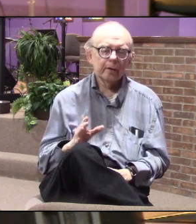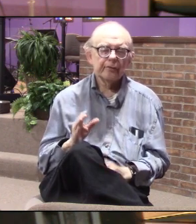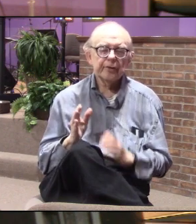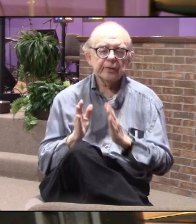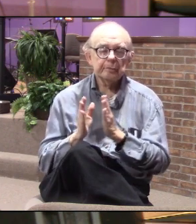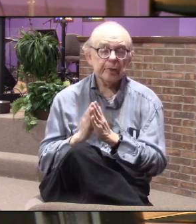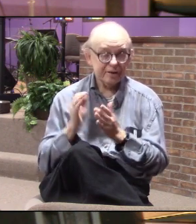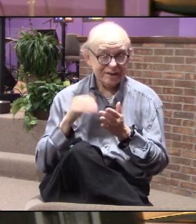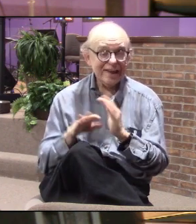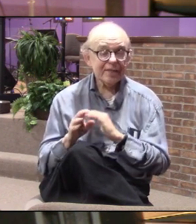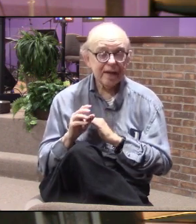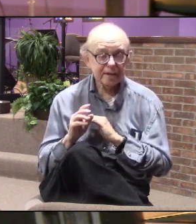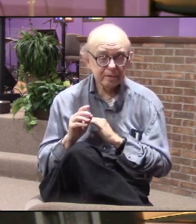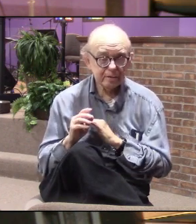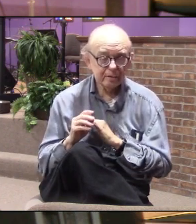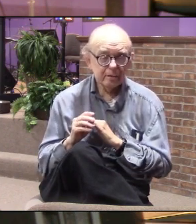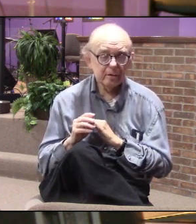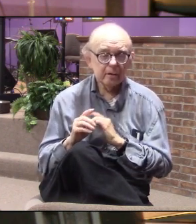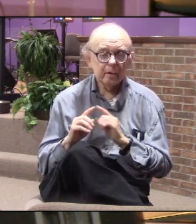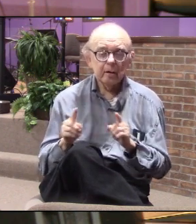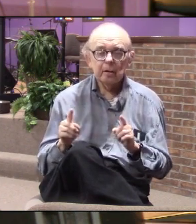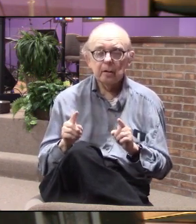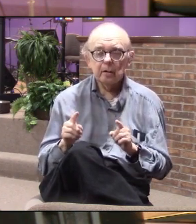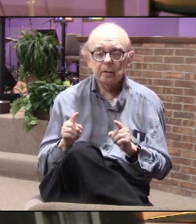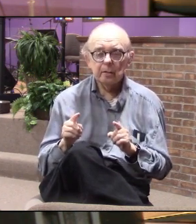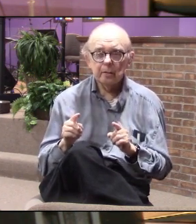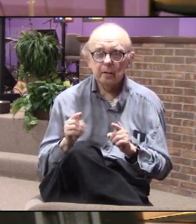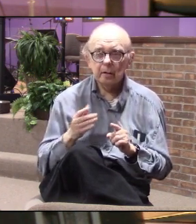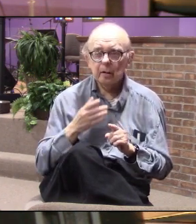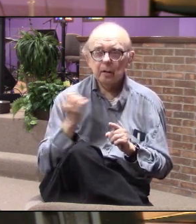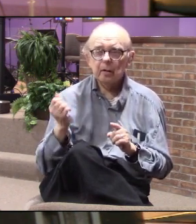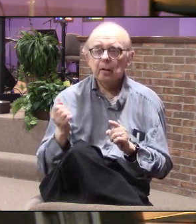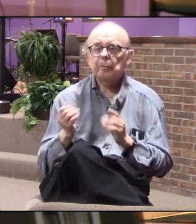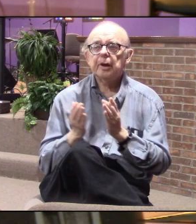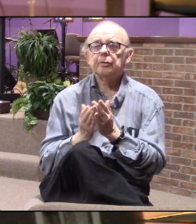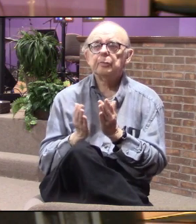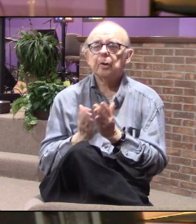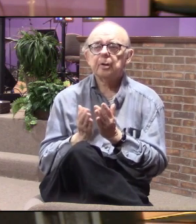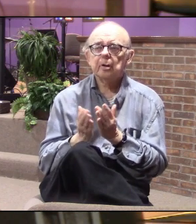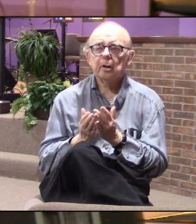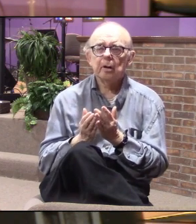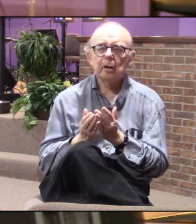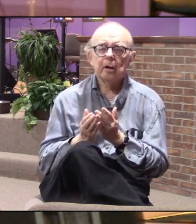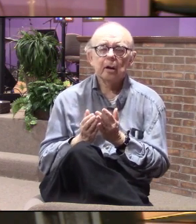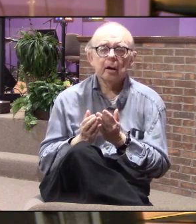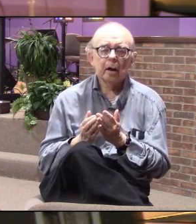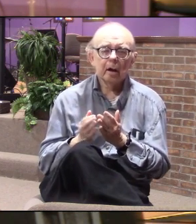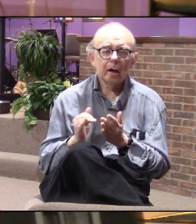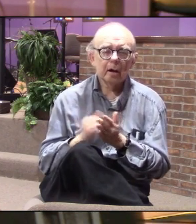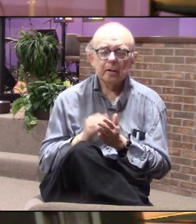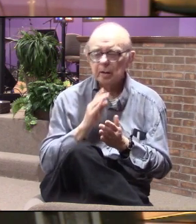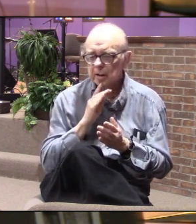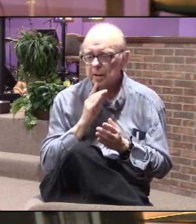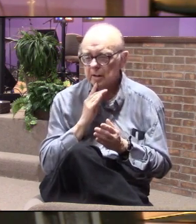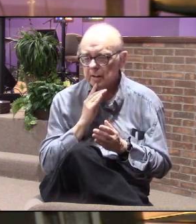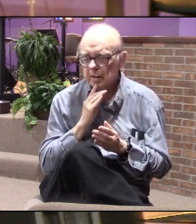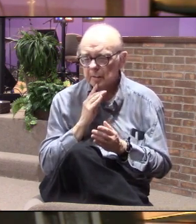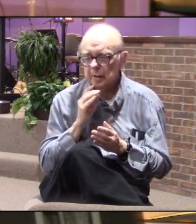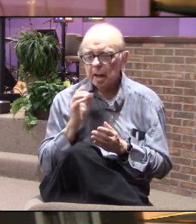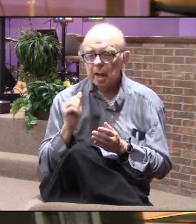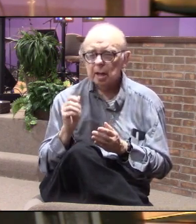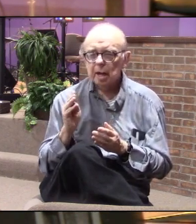in there. But the greatest book that talks about